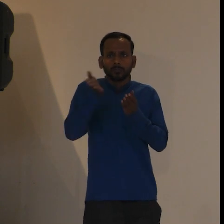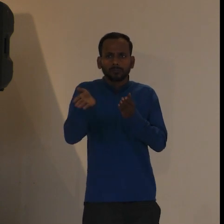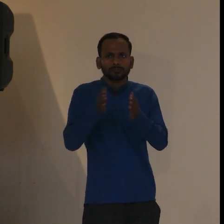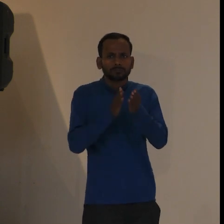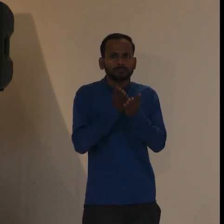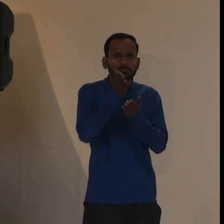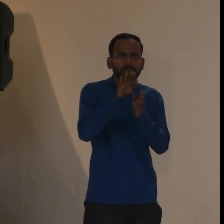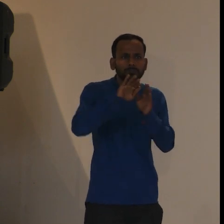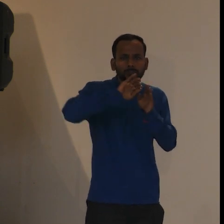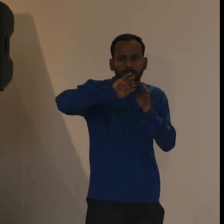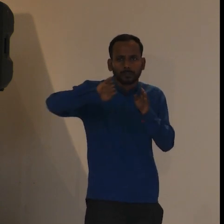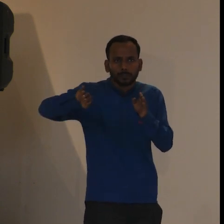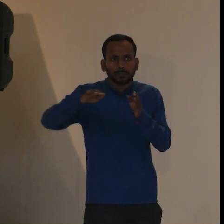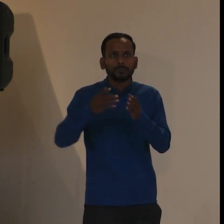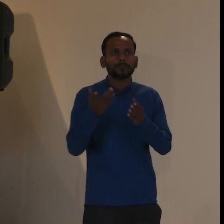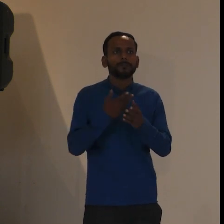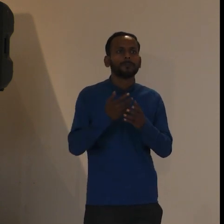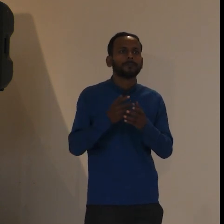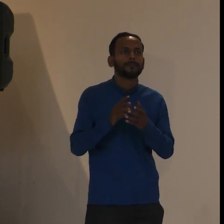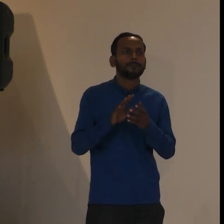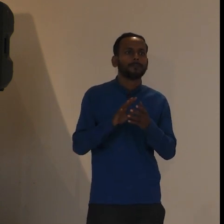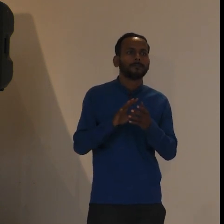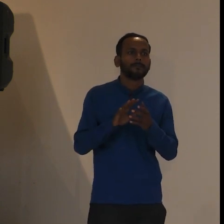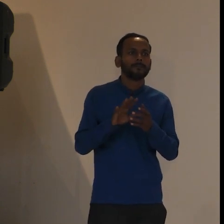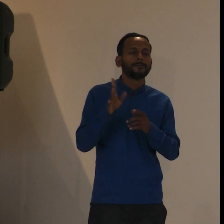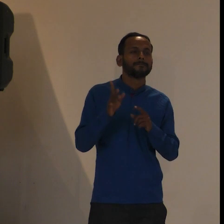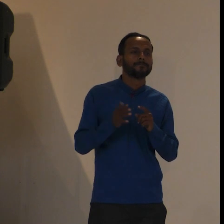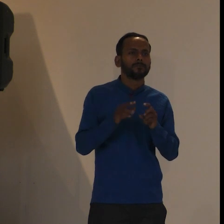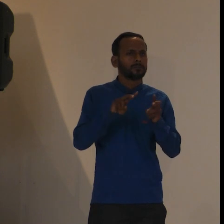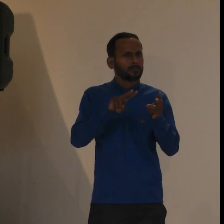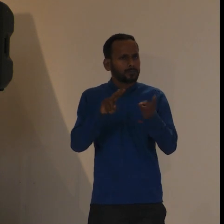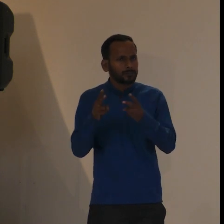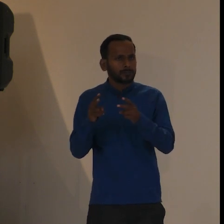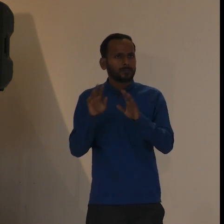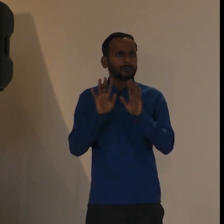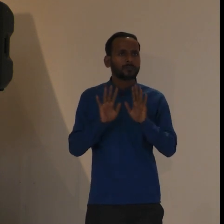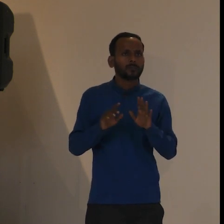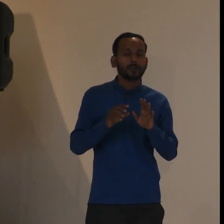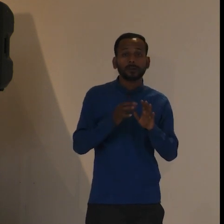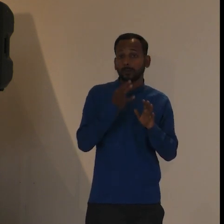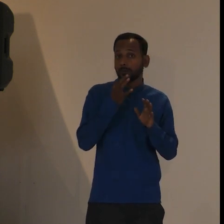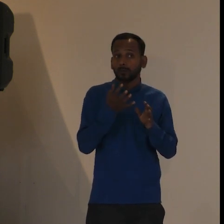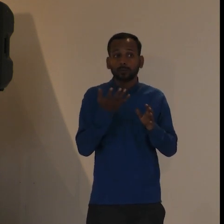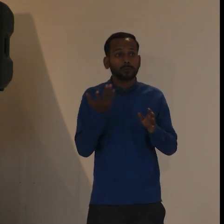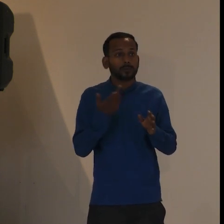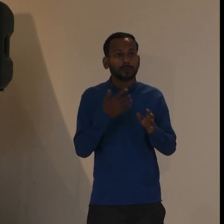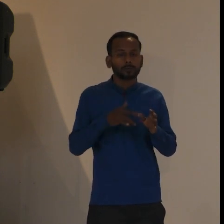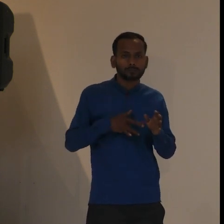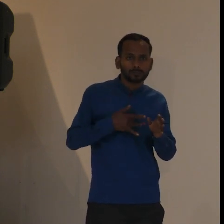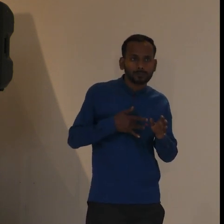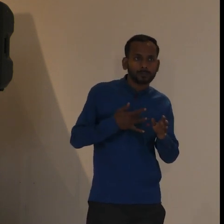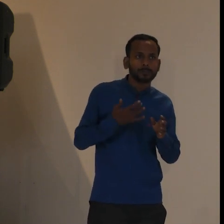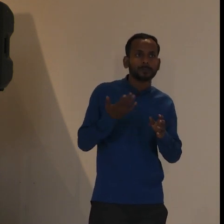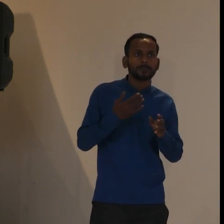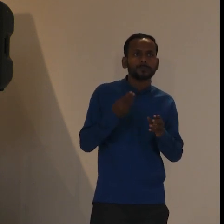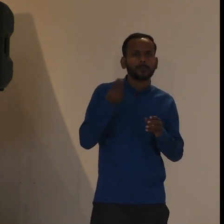way back in 1949, when it probably was never like this. And I had the opportunity of visiting